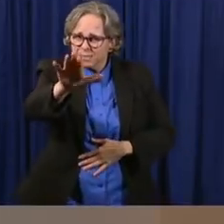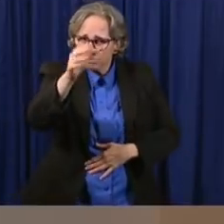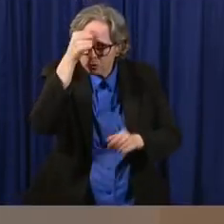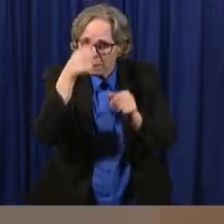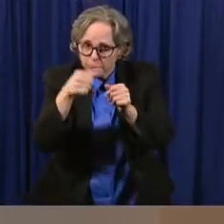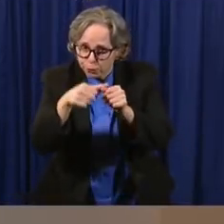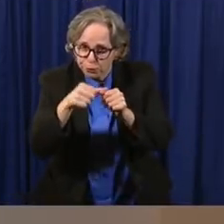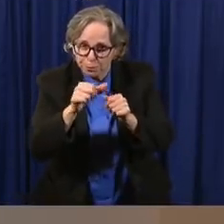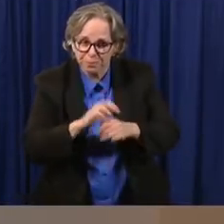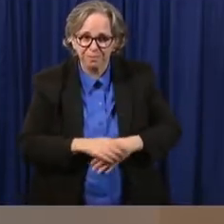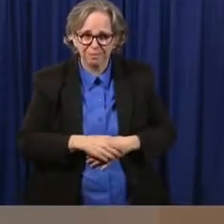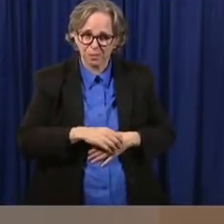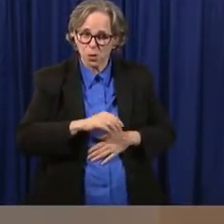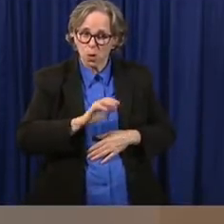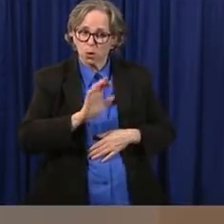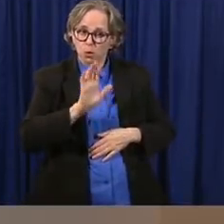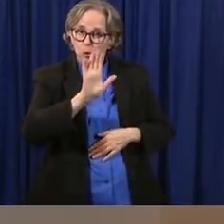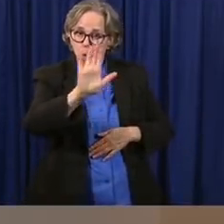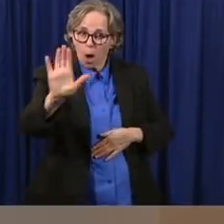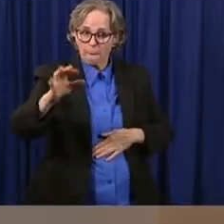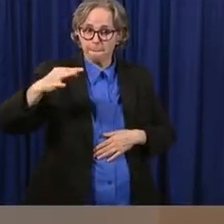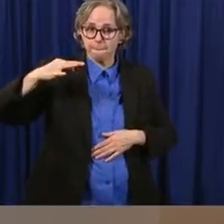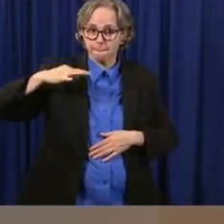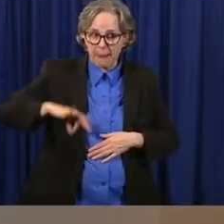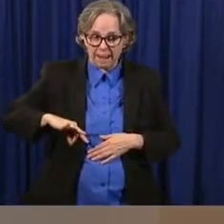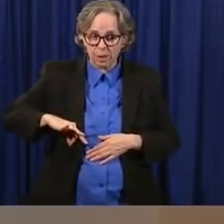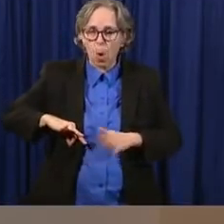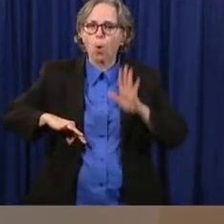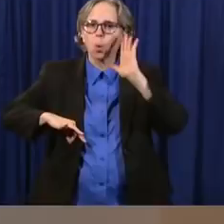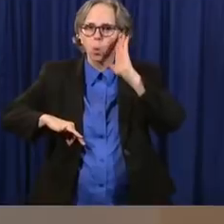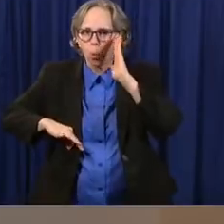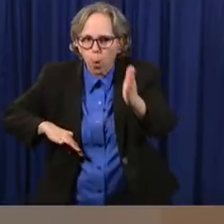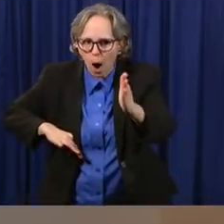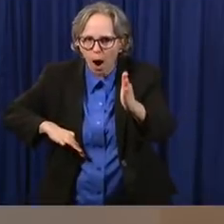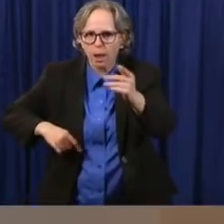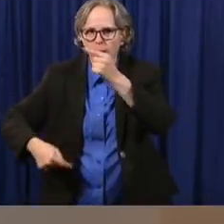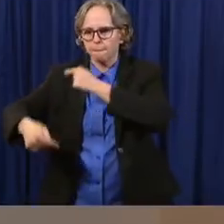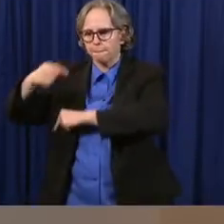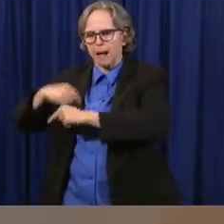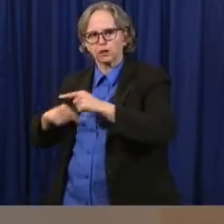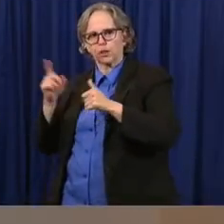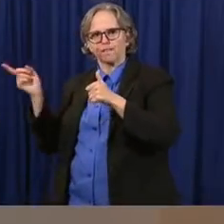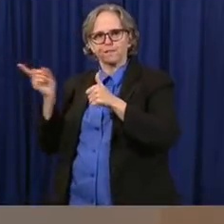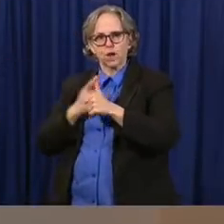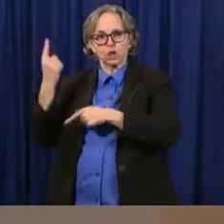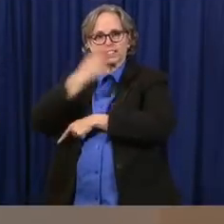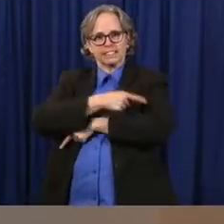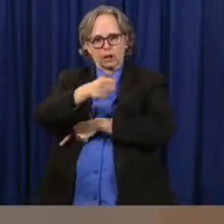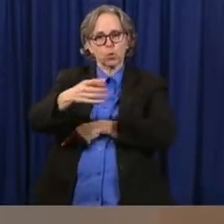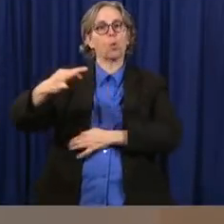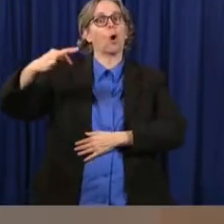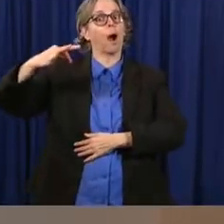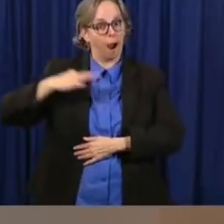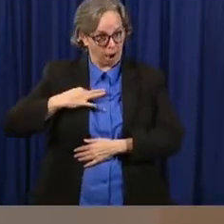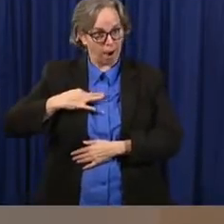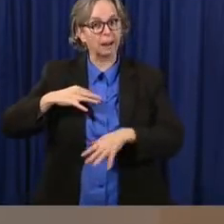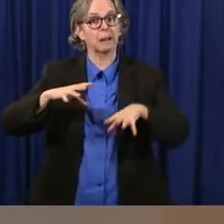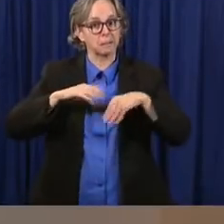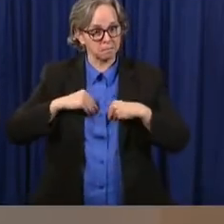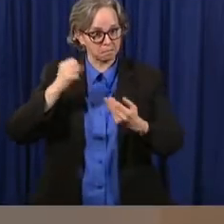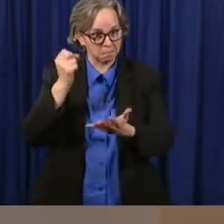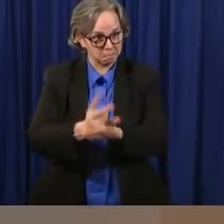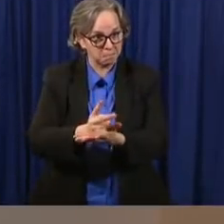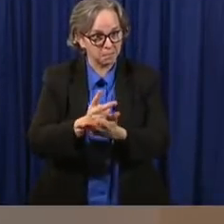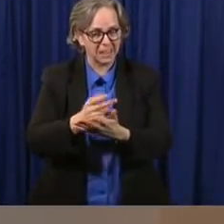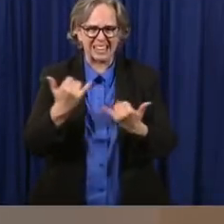your benefits will be backdated to the point that you are eligible. So maybe you're not getting through the system but as quickly as you would